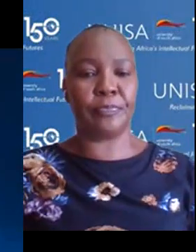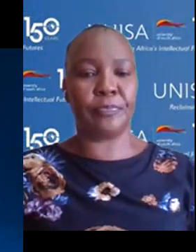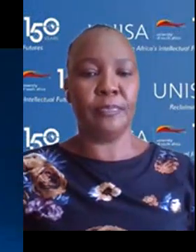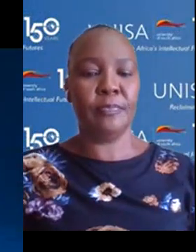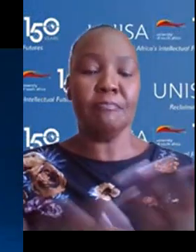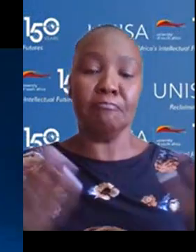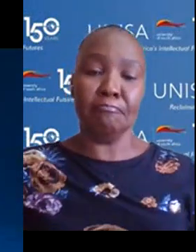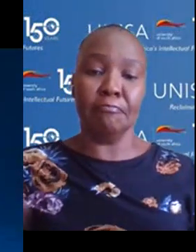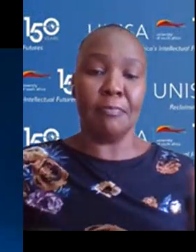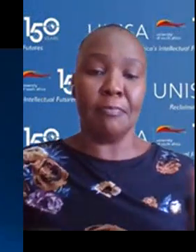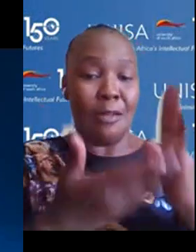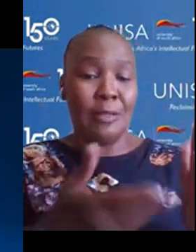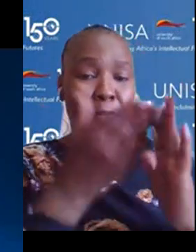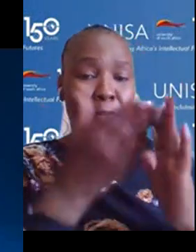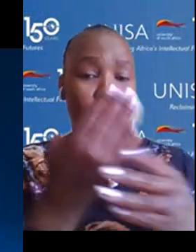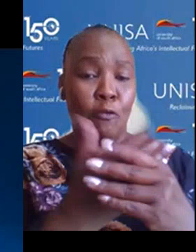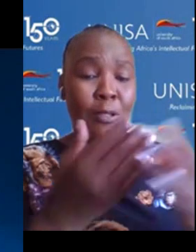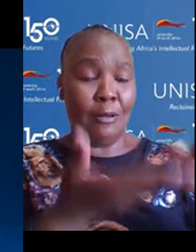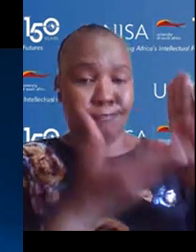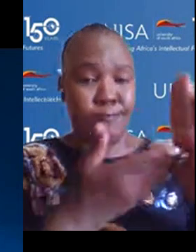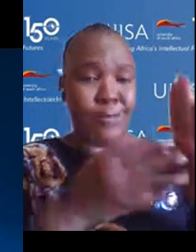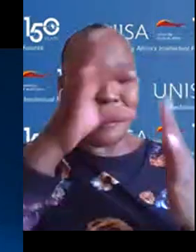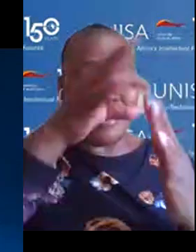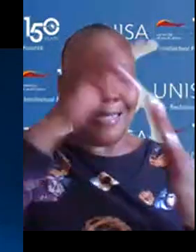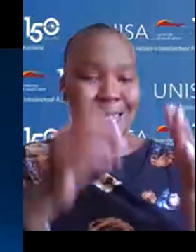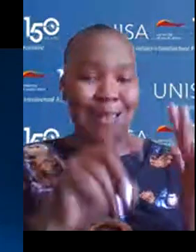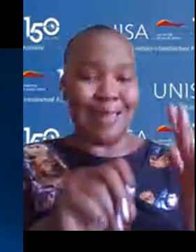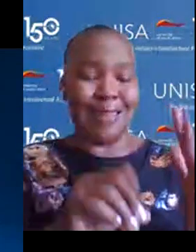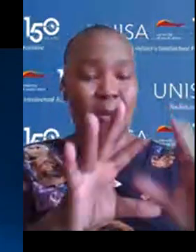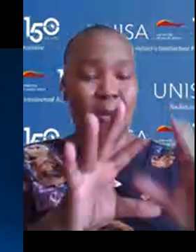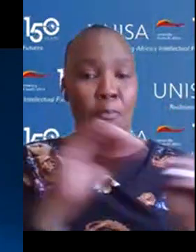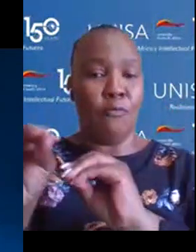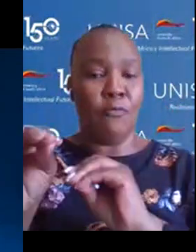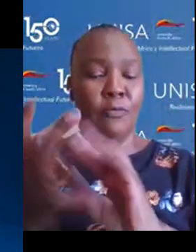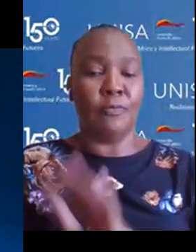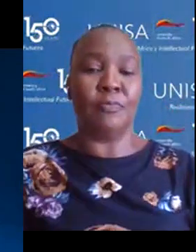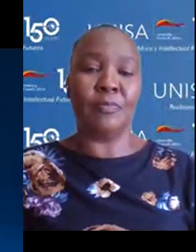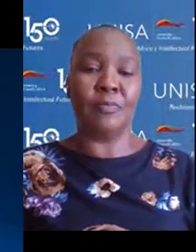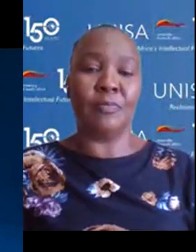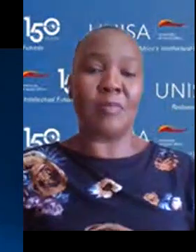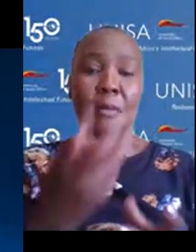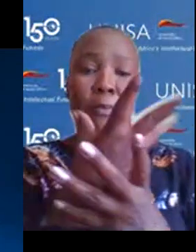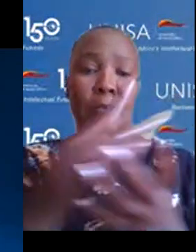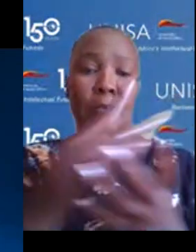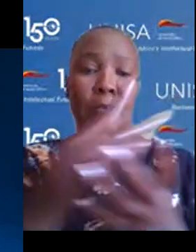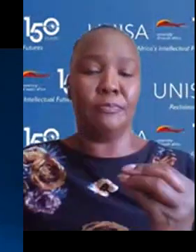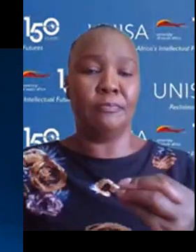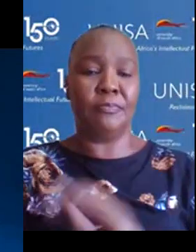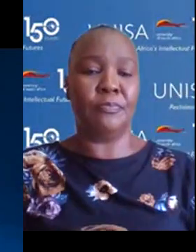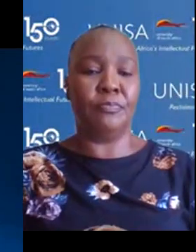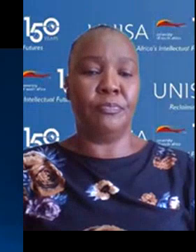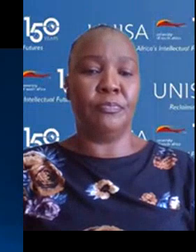There is my folder. Select it and click Move, and it disappears from the current folder.